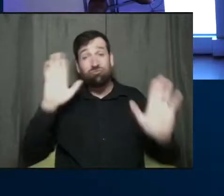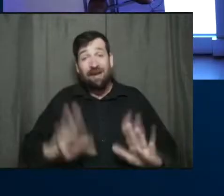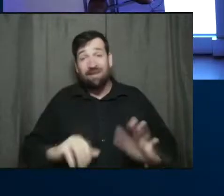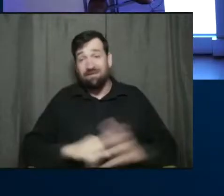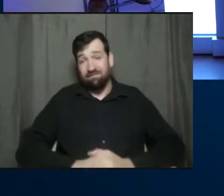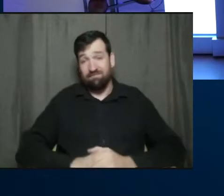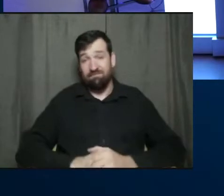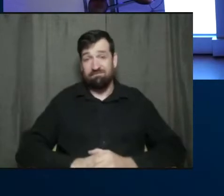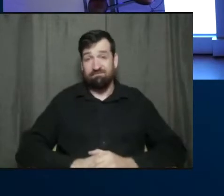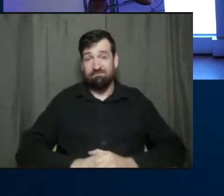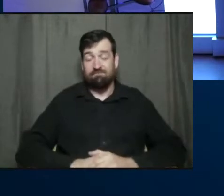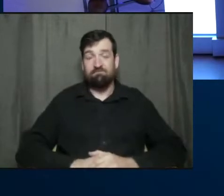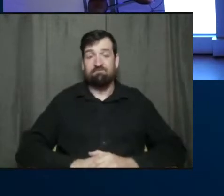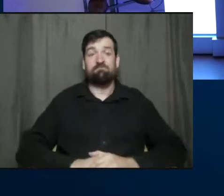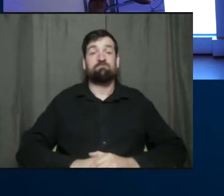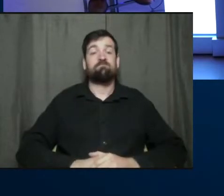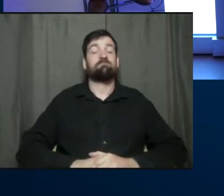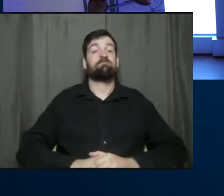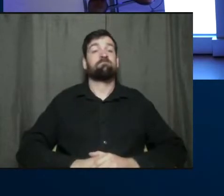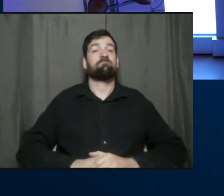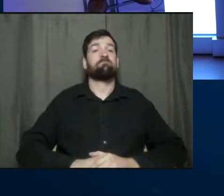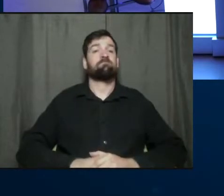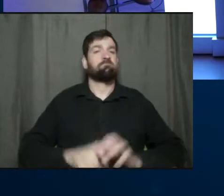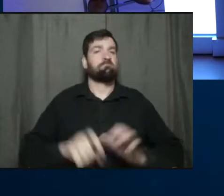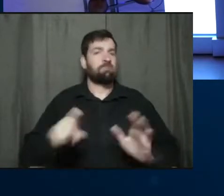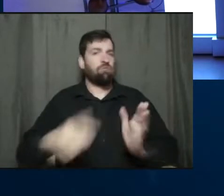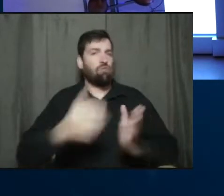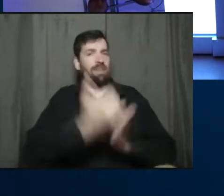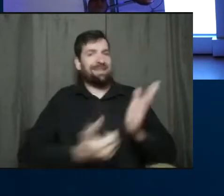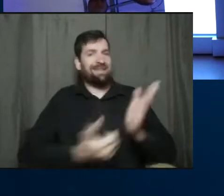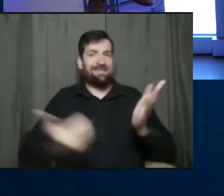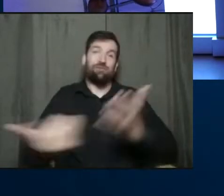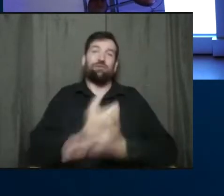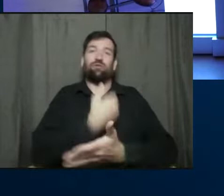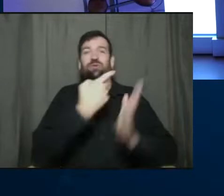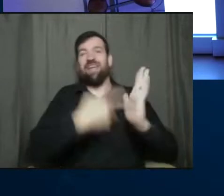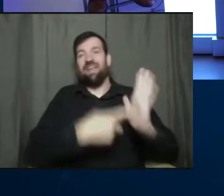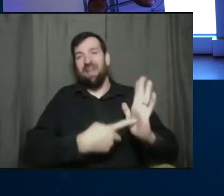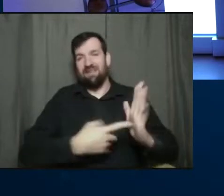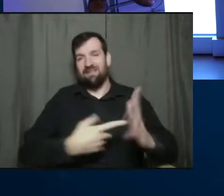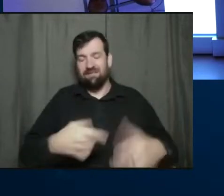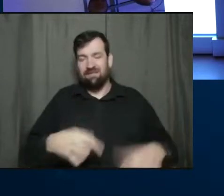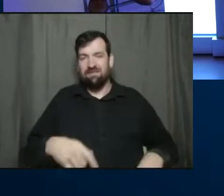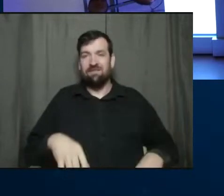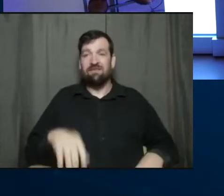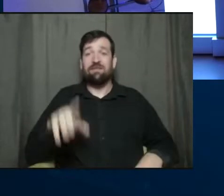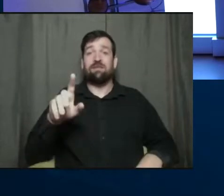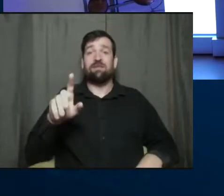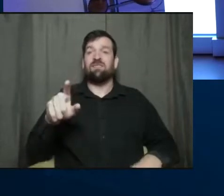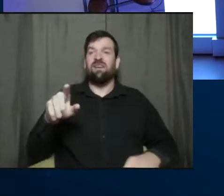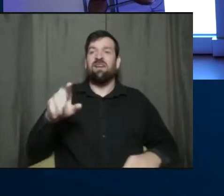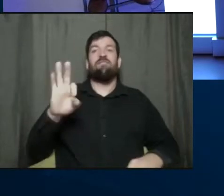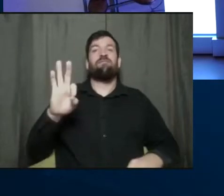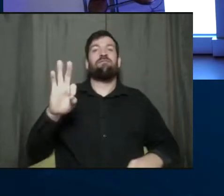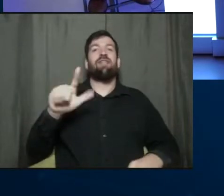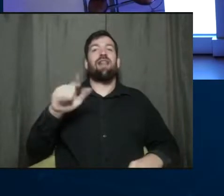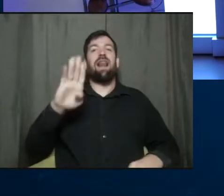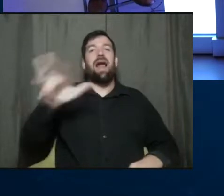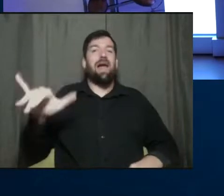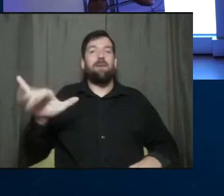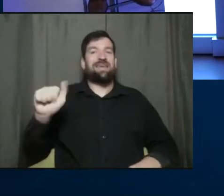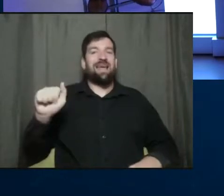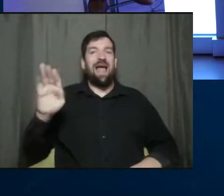You know, I guess we have to list as a new side effect to Trikafta, flabby abs. Watch out for that one. Watch out for that